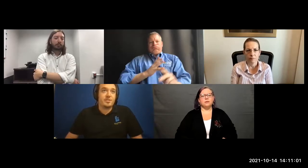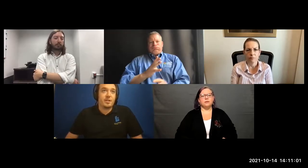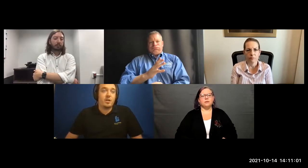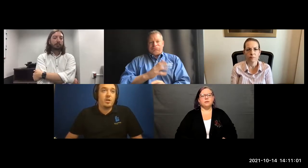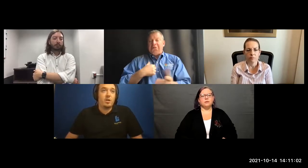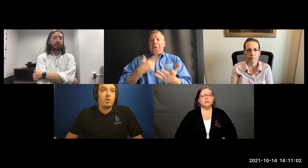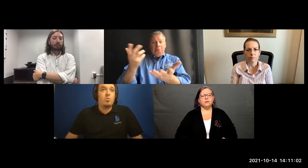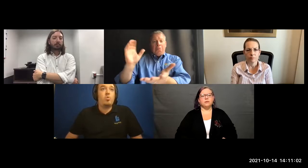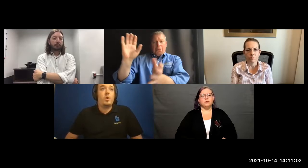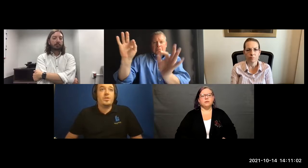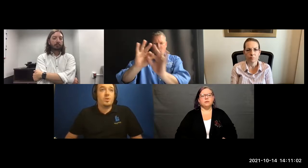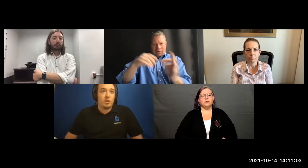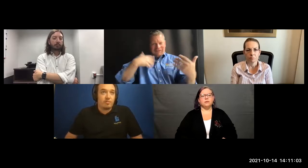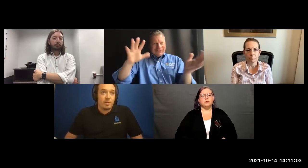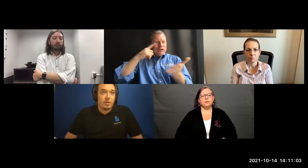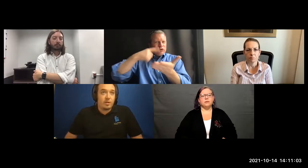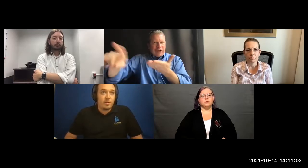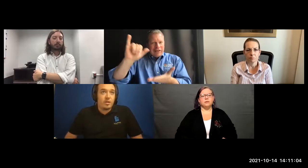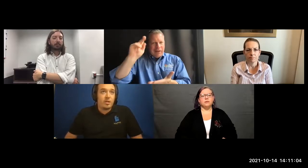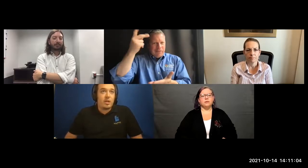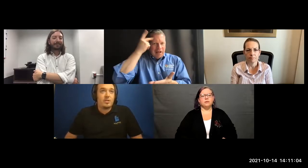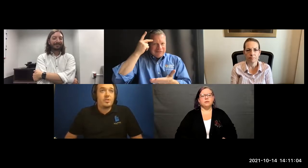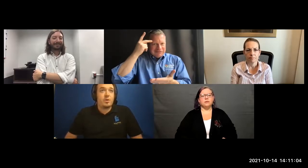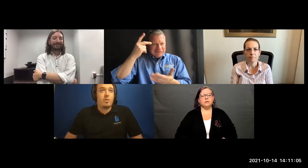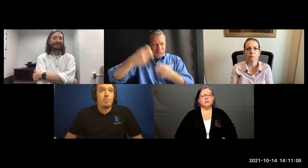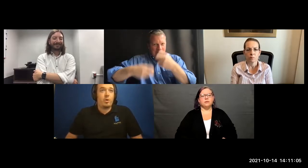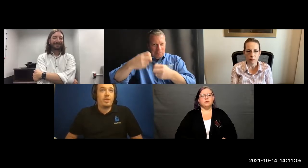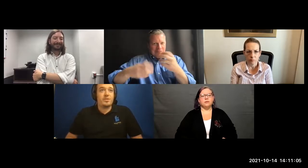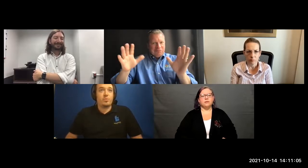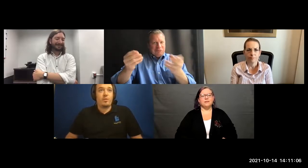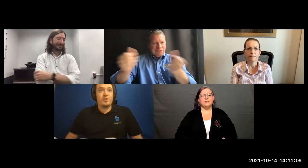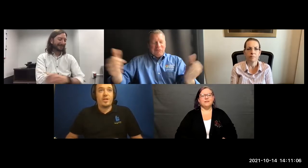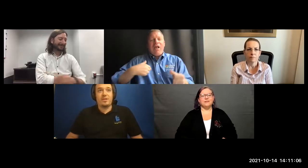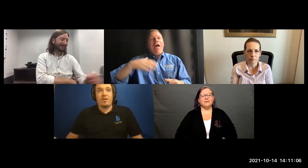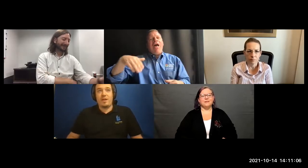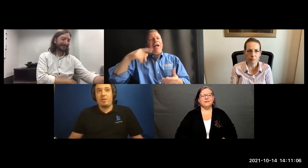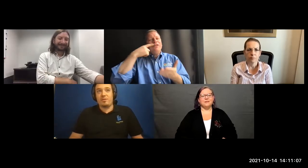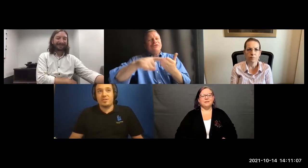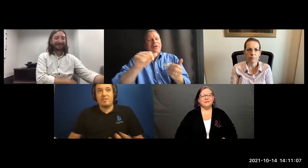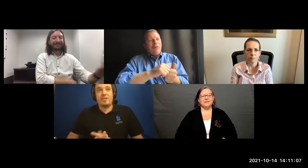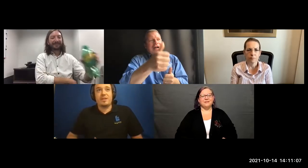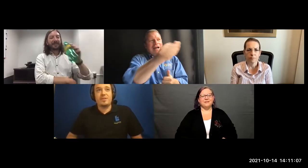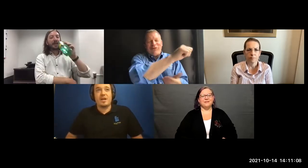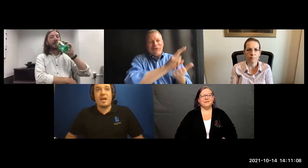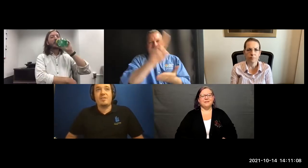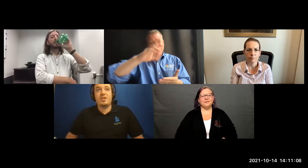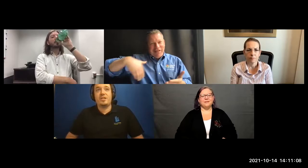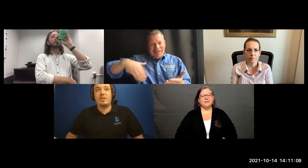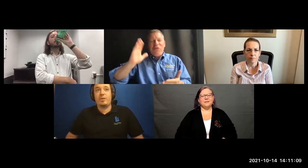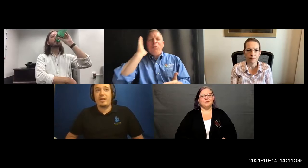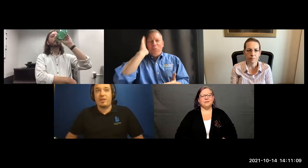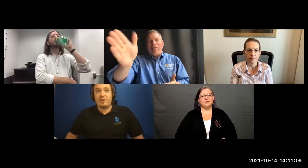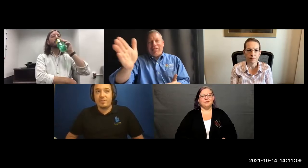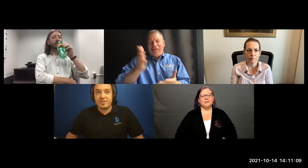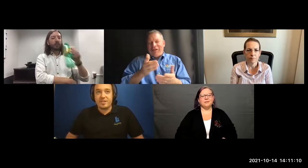to have access to that, which is totally fine. And so the important thing is we've checked on that political side of things. I haven't checked